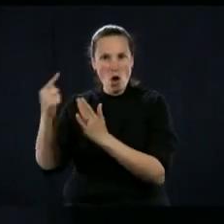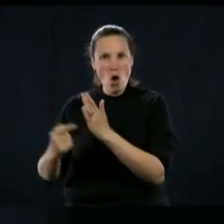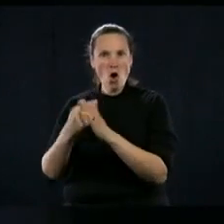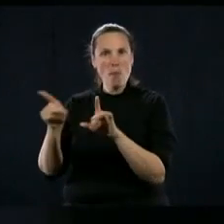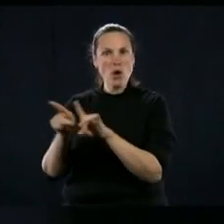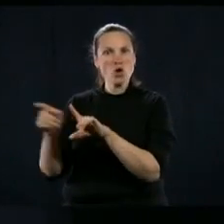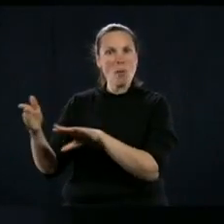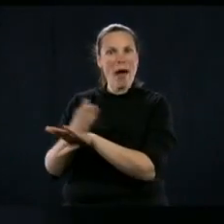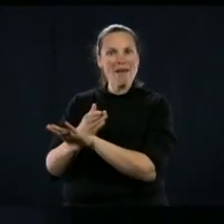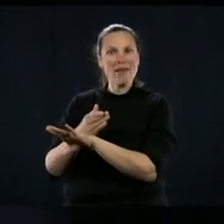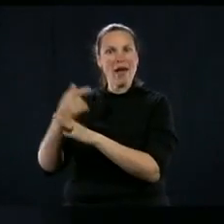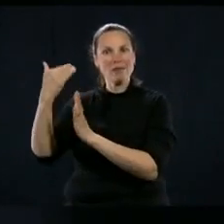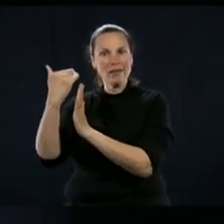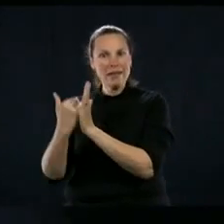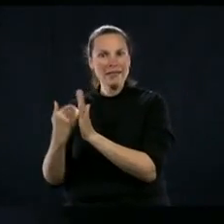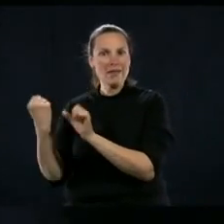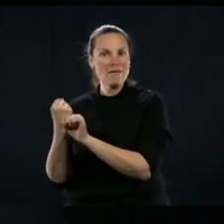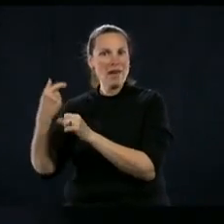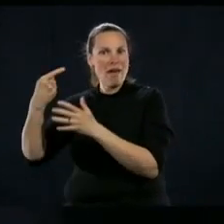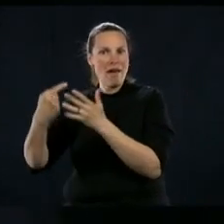had before in hospitals.